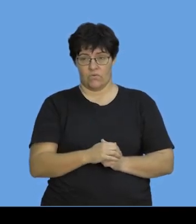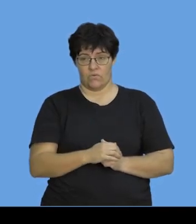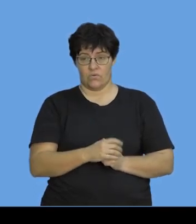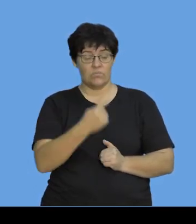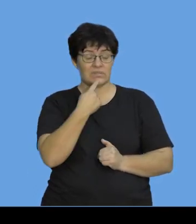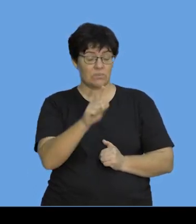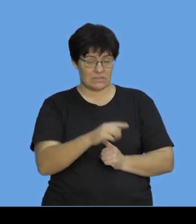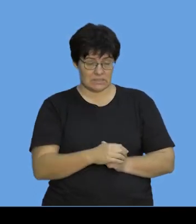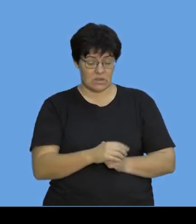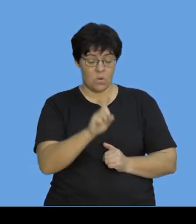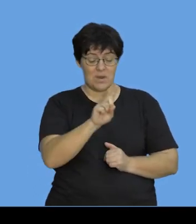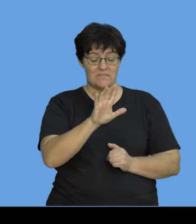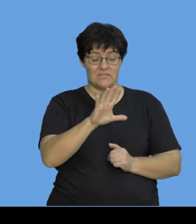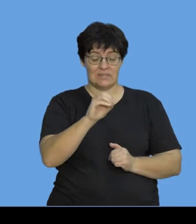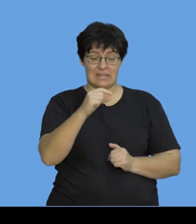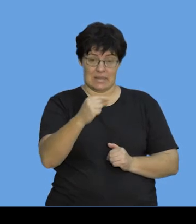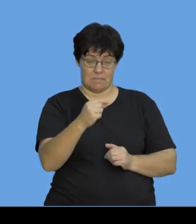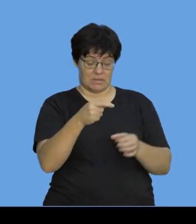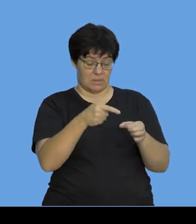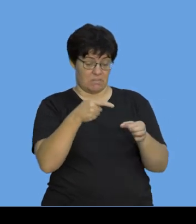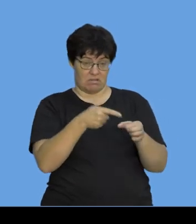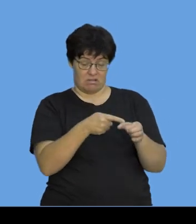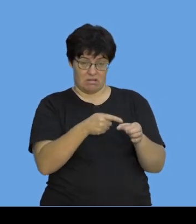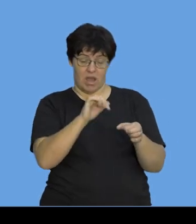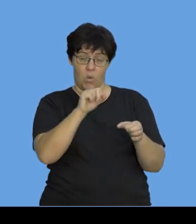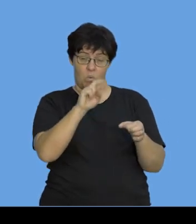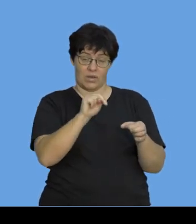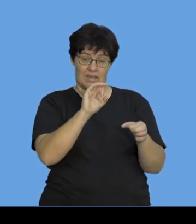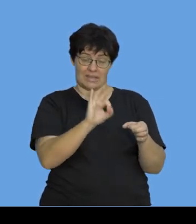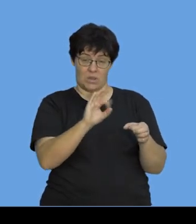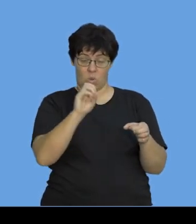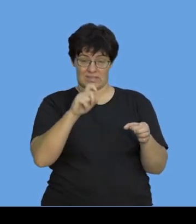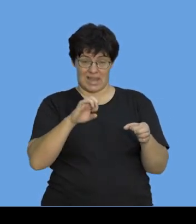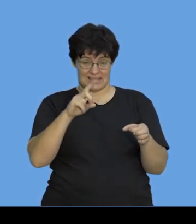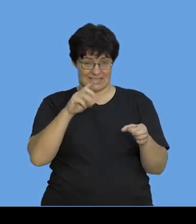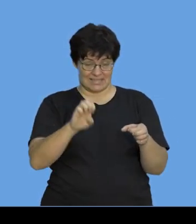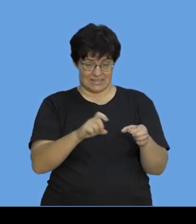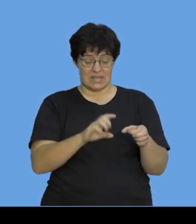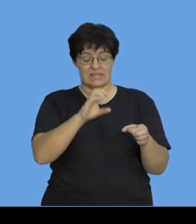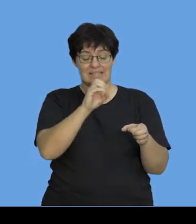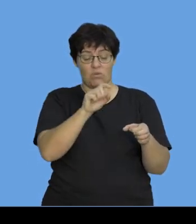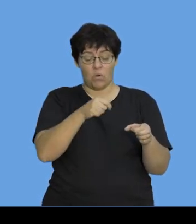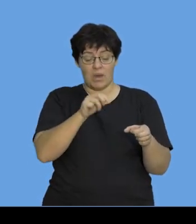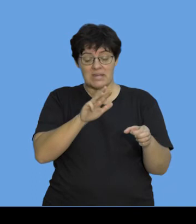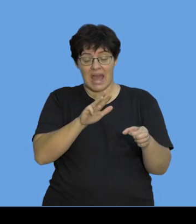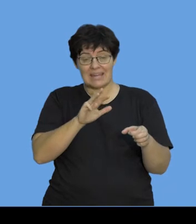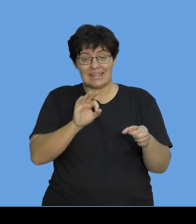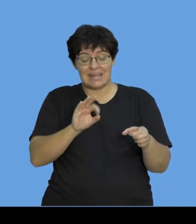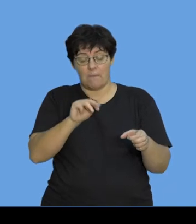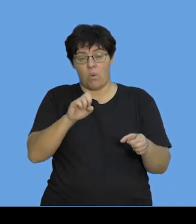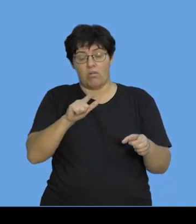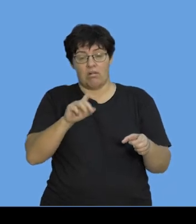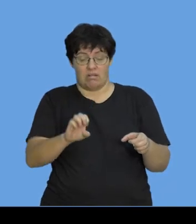a 150 gram sample of iron 3 oxide, there is 0.94 moles of